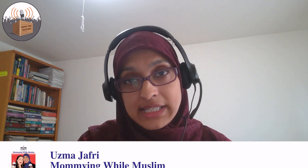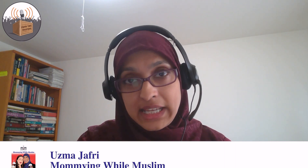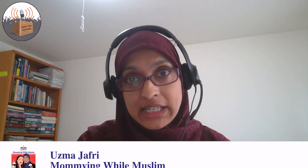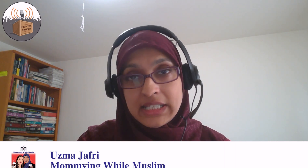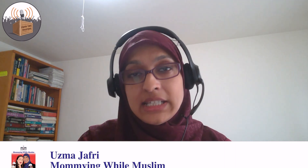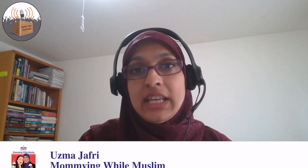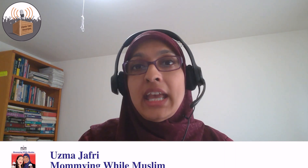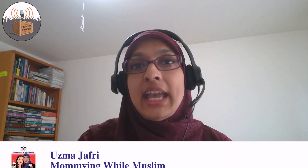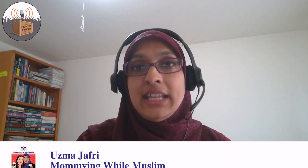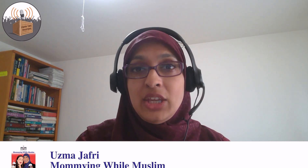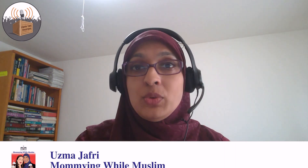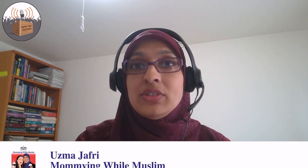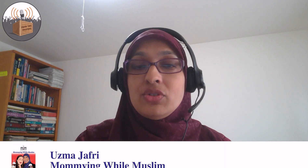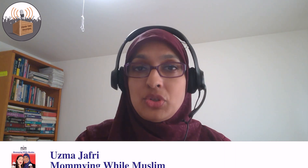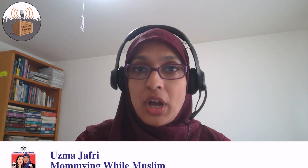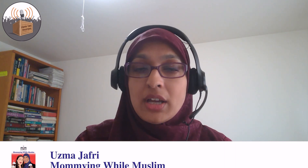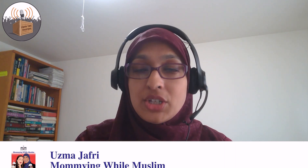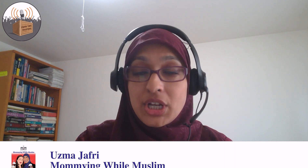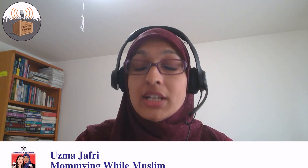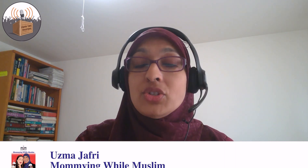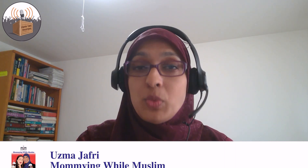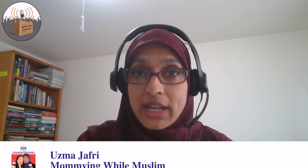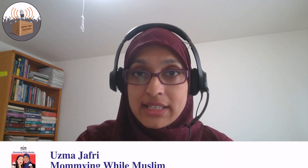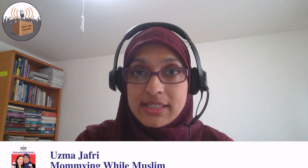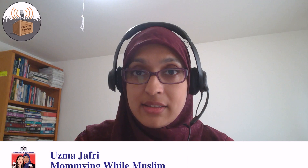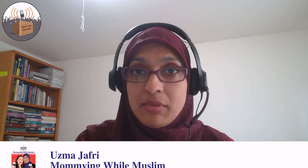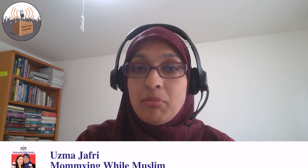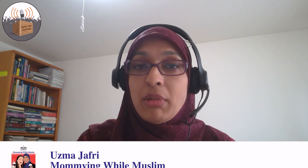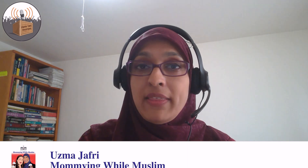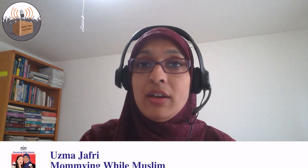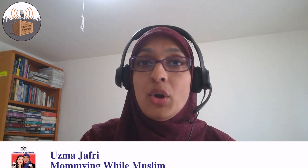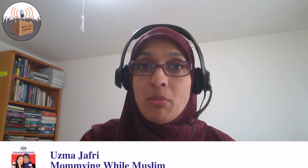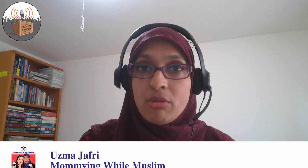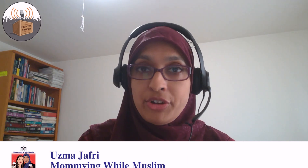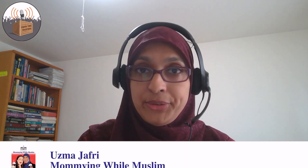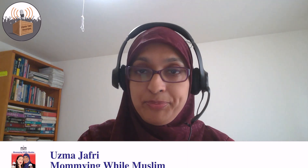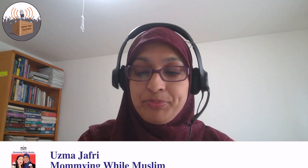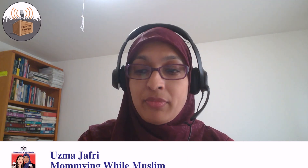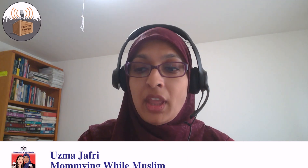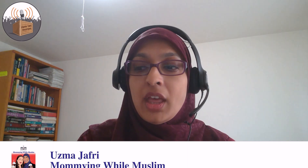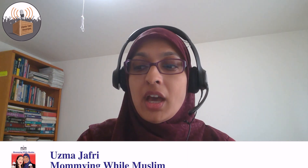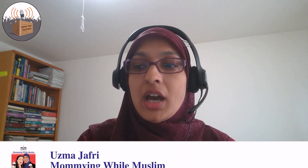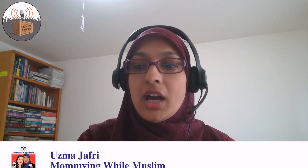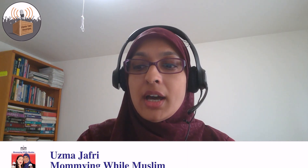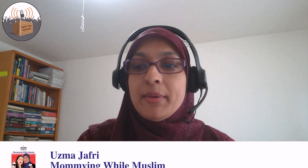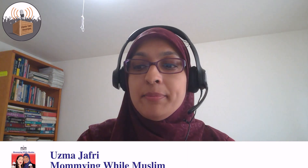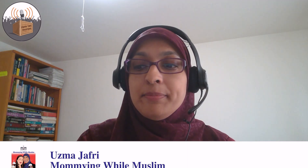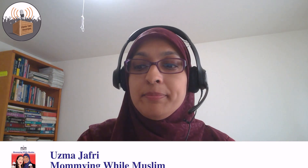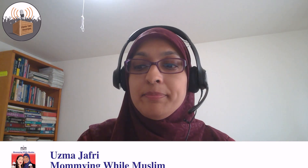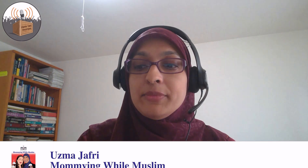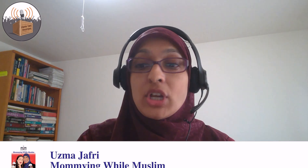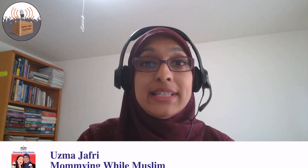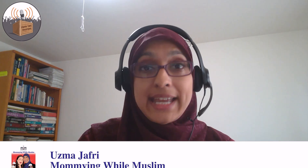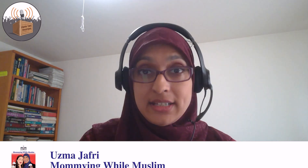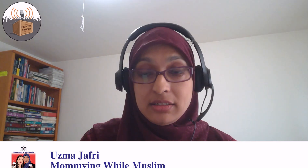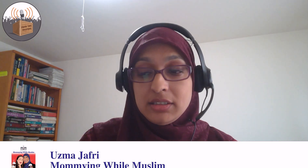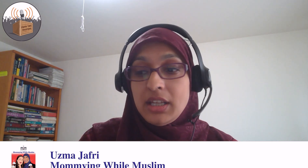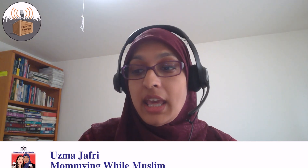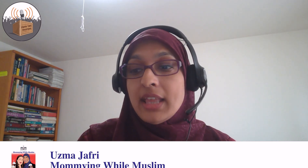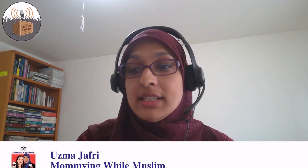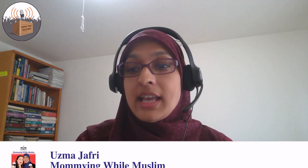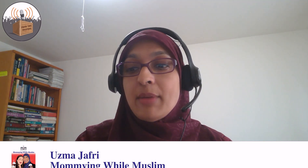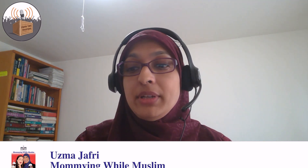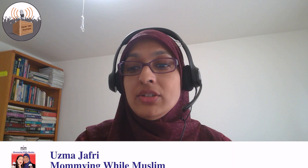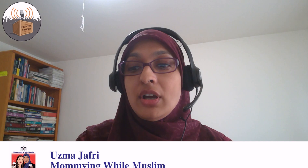his phone in his hand, and he was shot twice by the homeowner, shot dead.